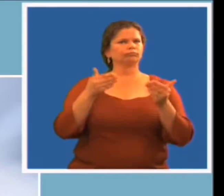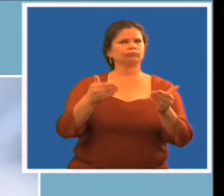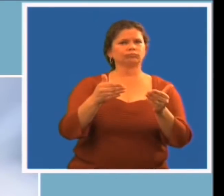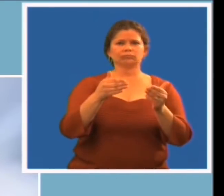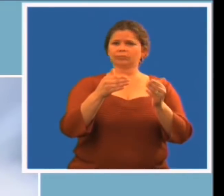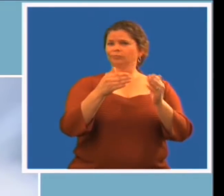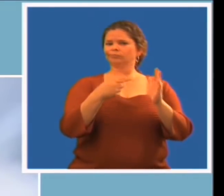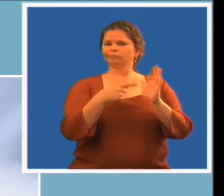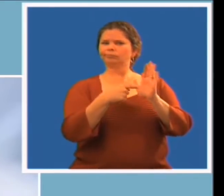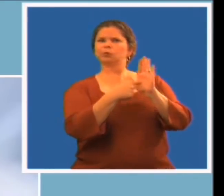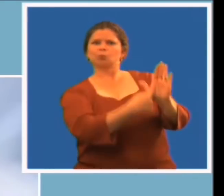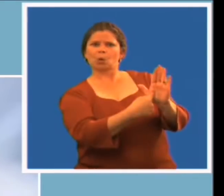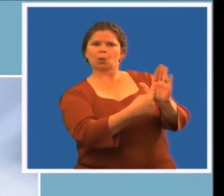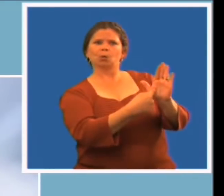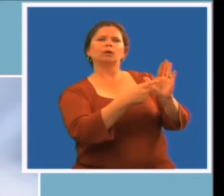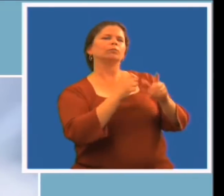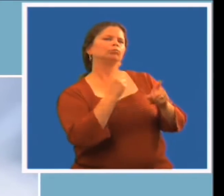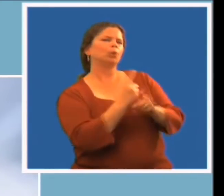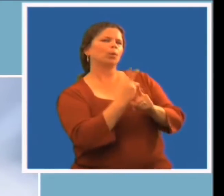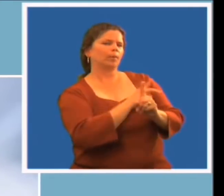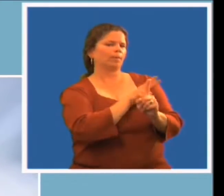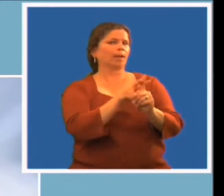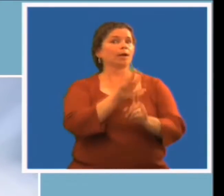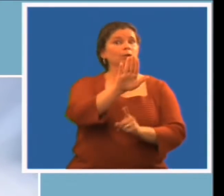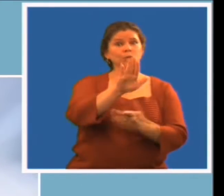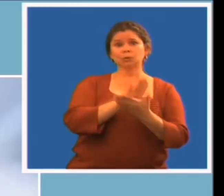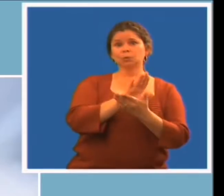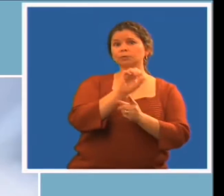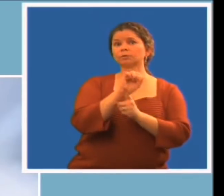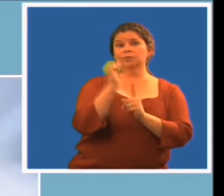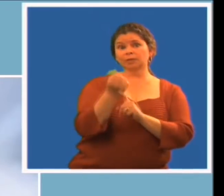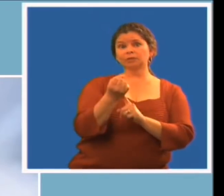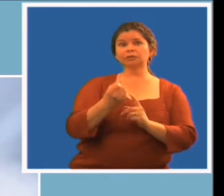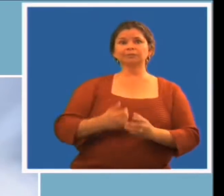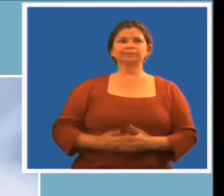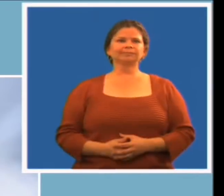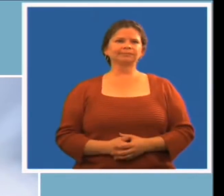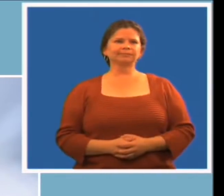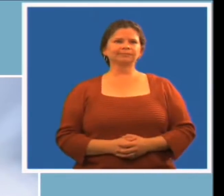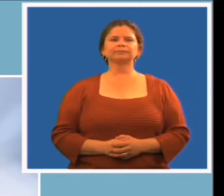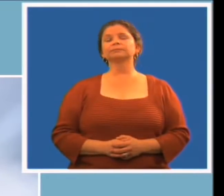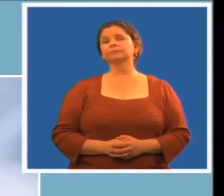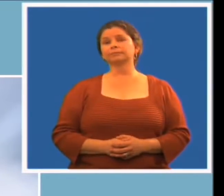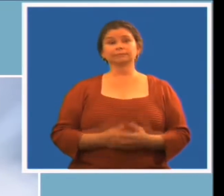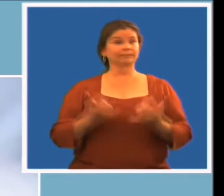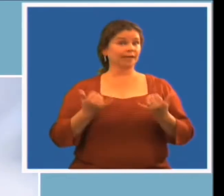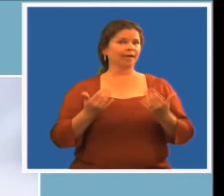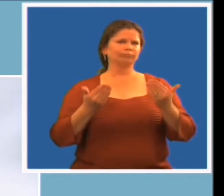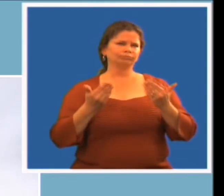accessibility. We will use the scenarios that are relevant to your school situation.